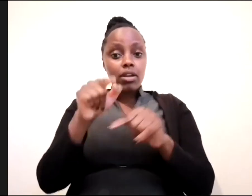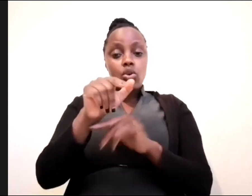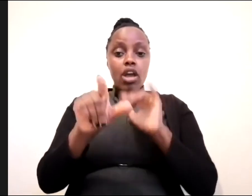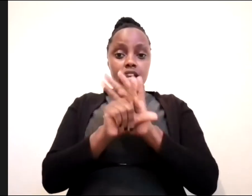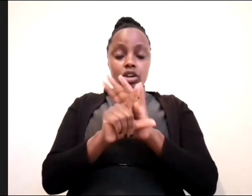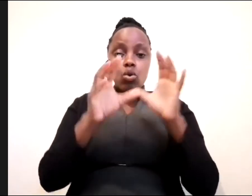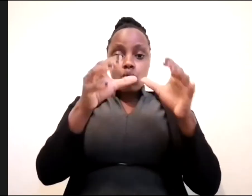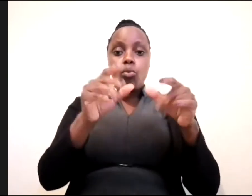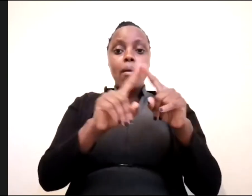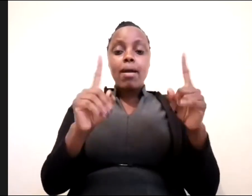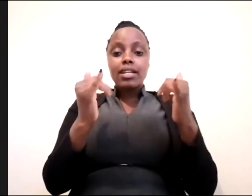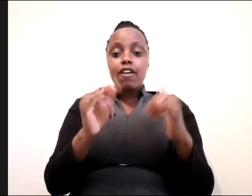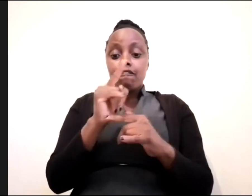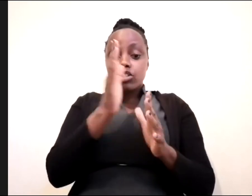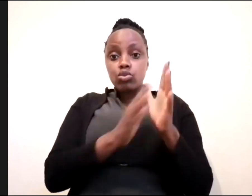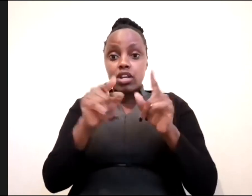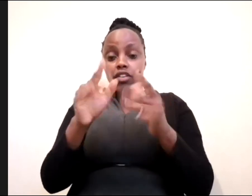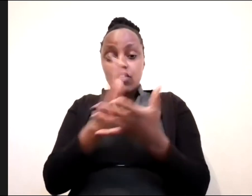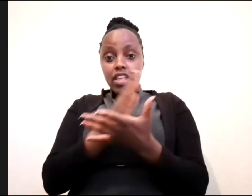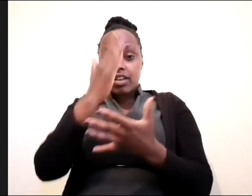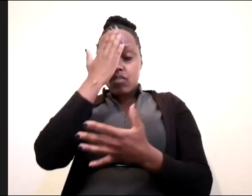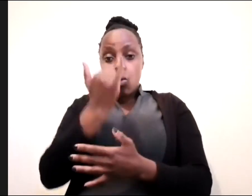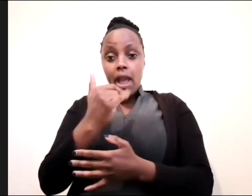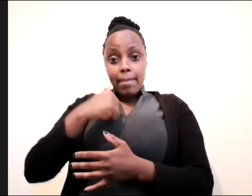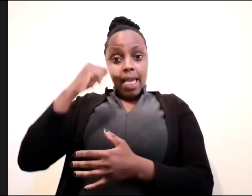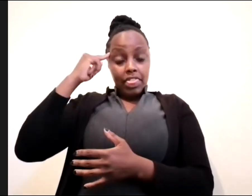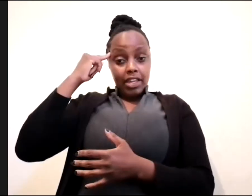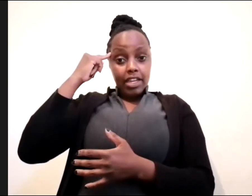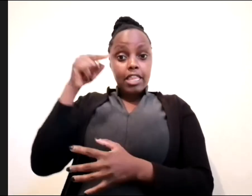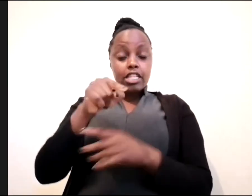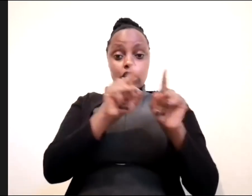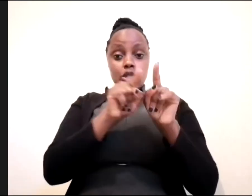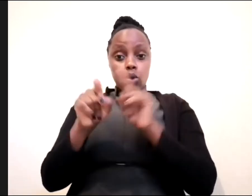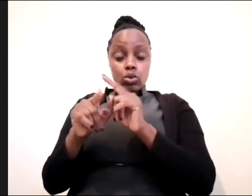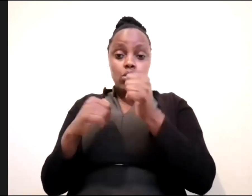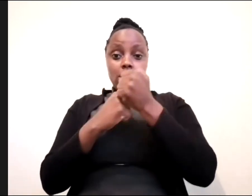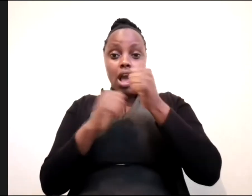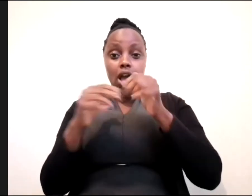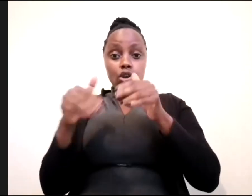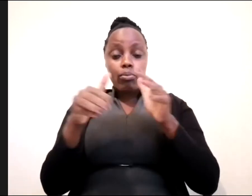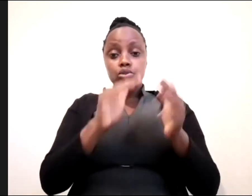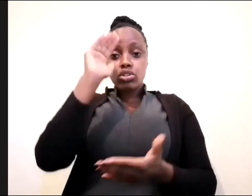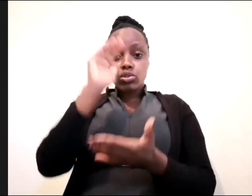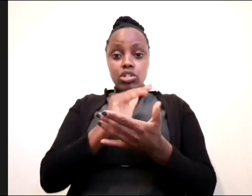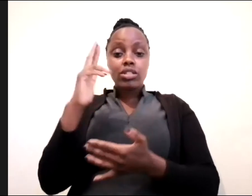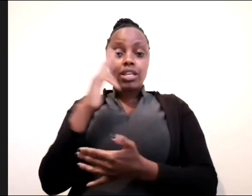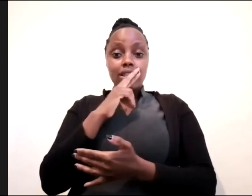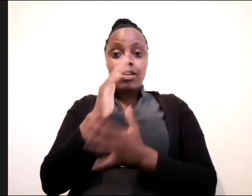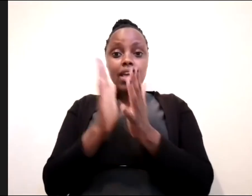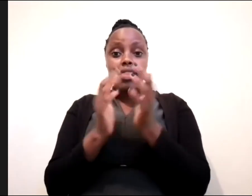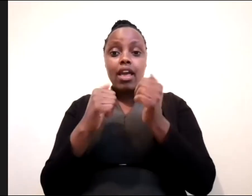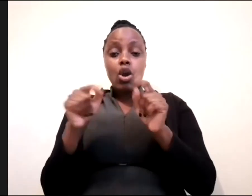first, organize yourself for this, because I think it's also this opportunity to reduce the risk, and this opportunity